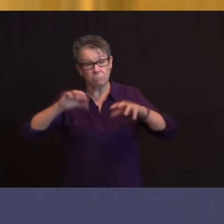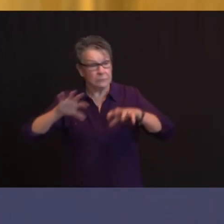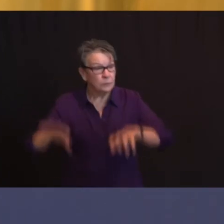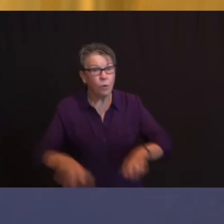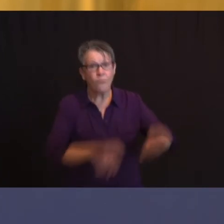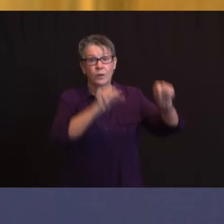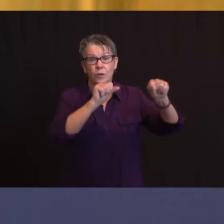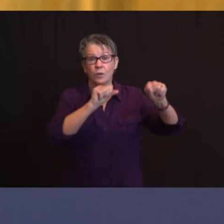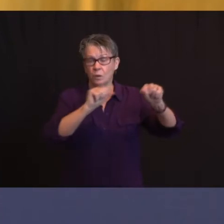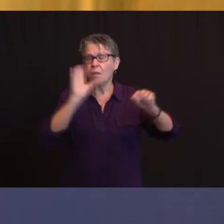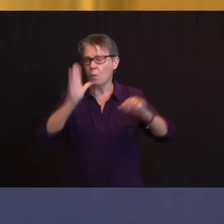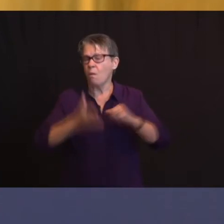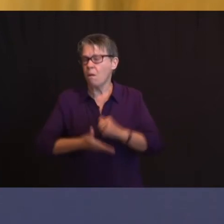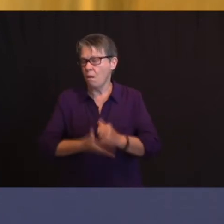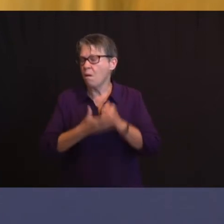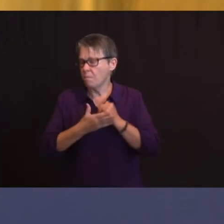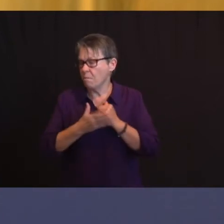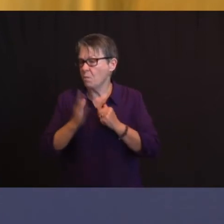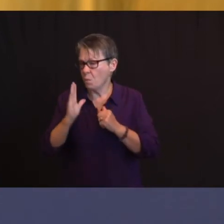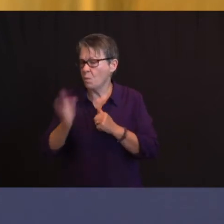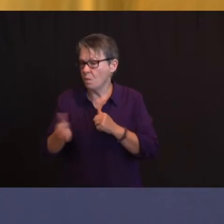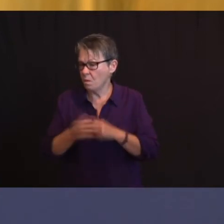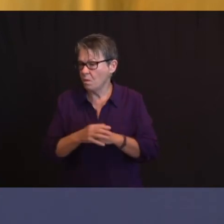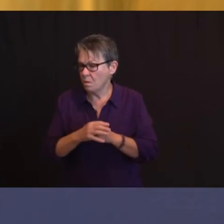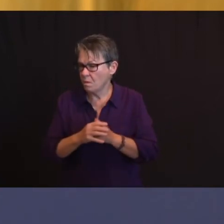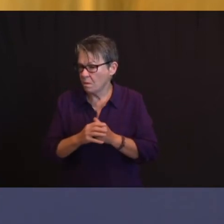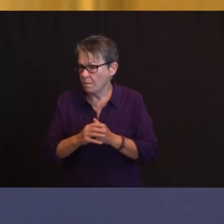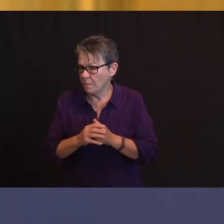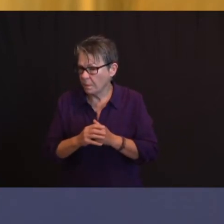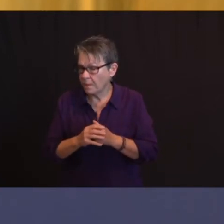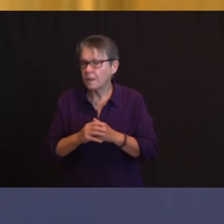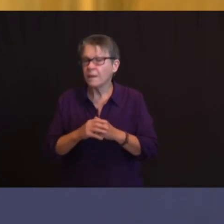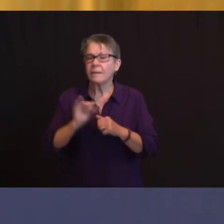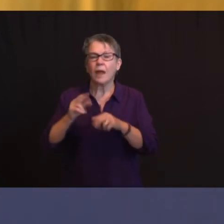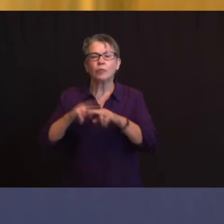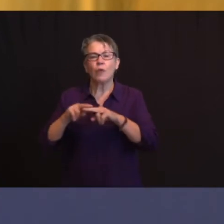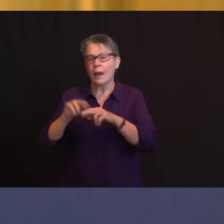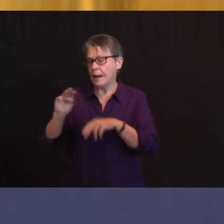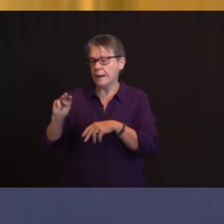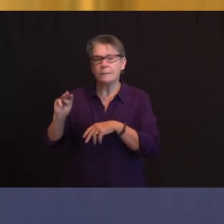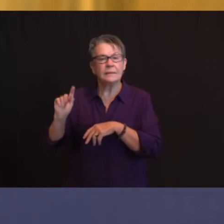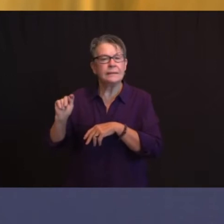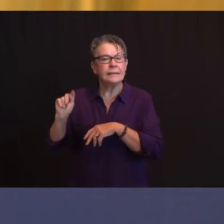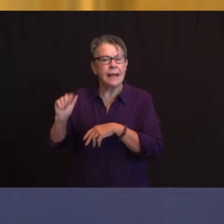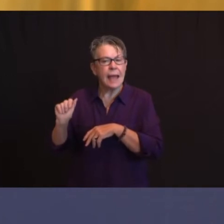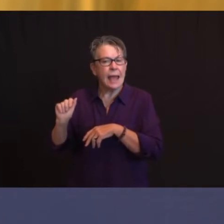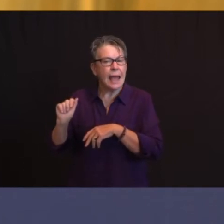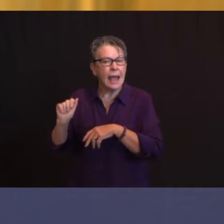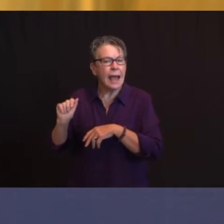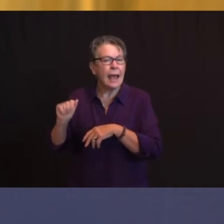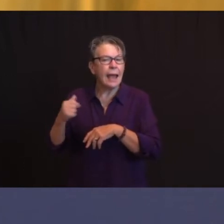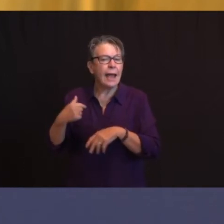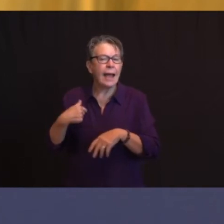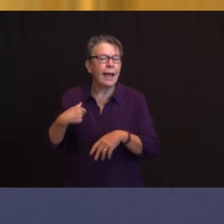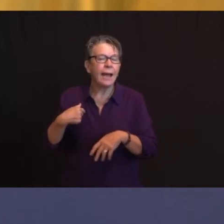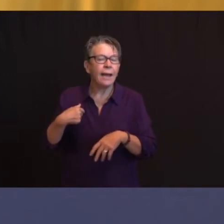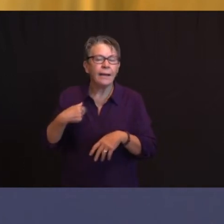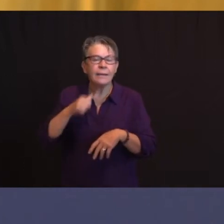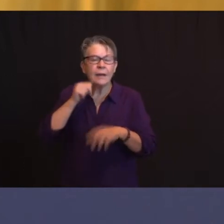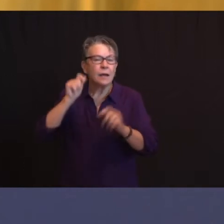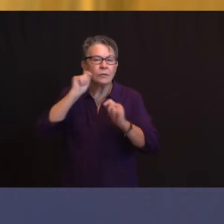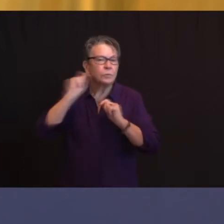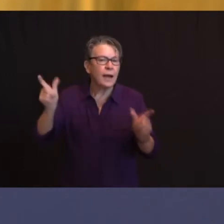not shocked, Elise. I mean, this is not surprisingly the MTA, probably far more so even than NJ